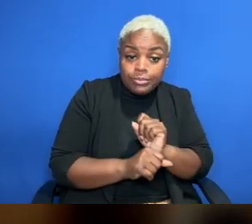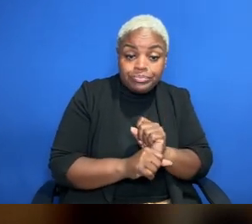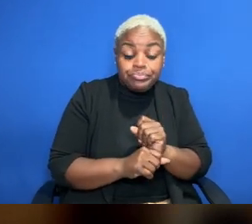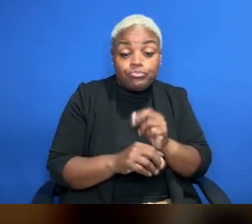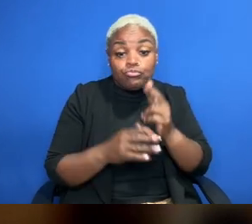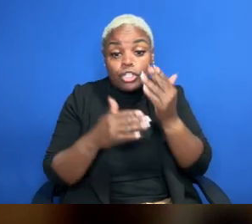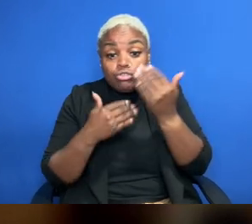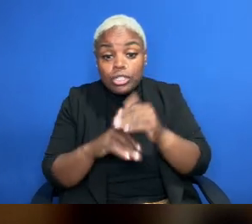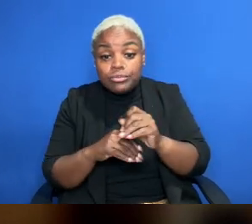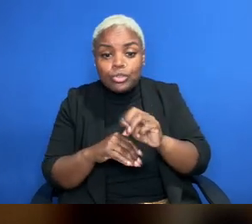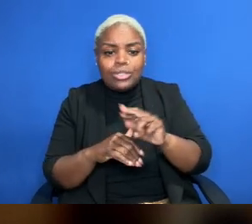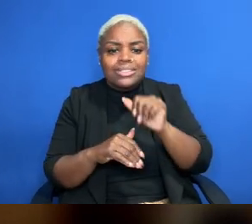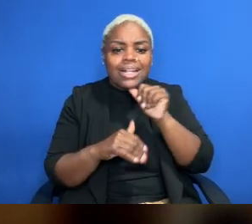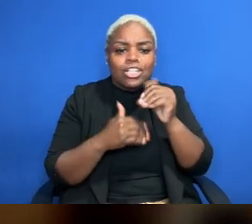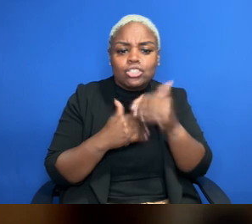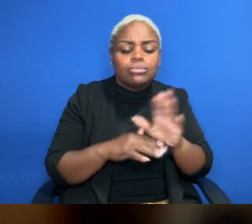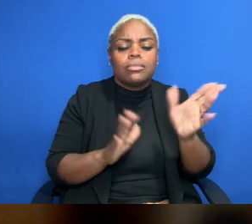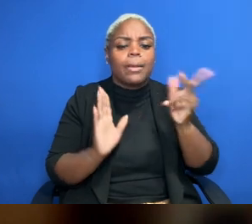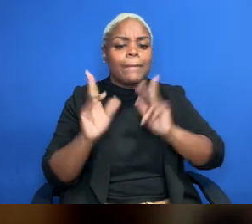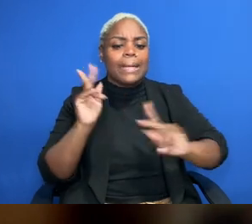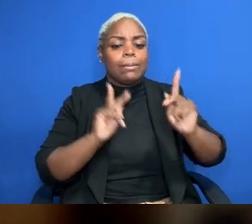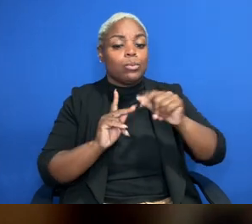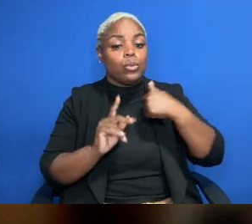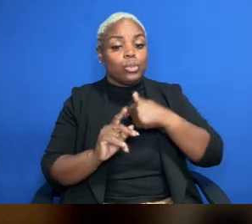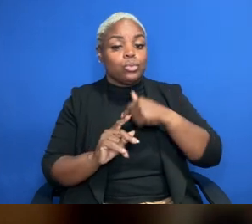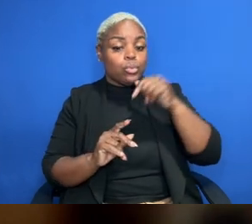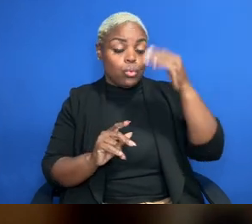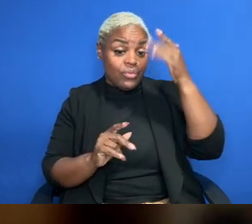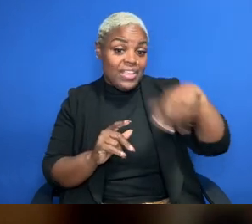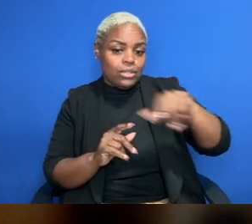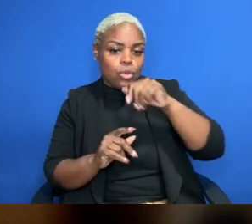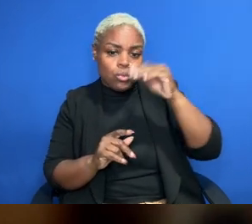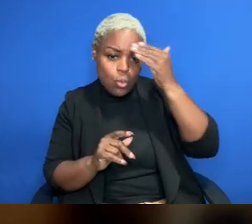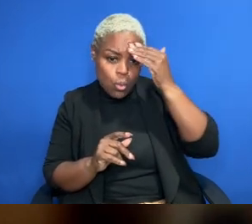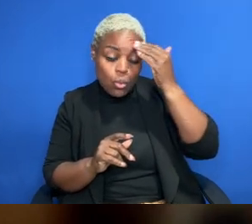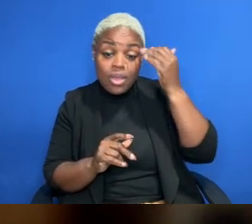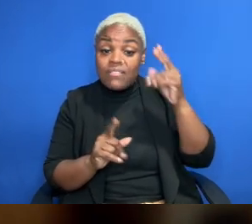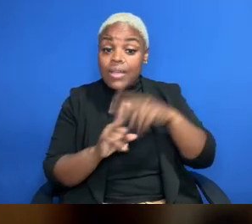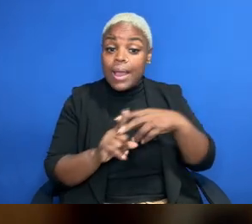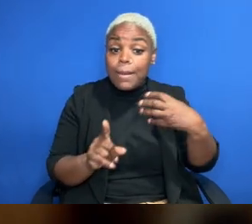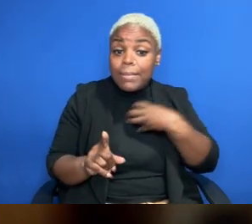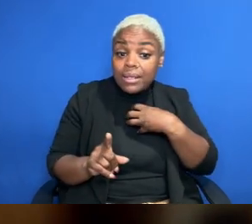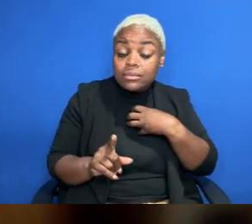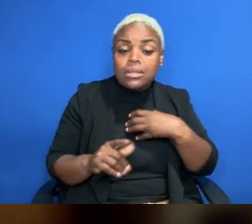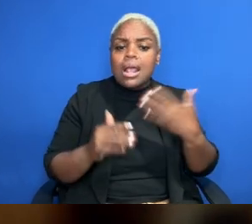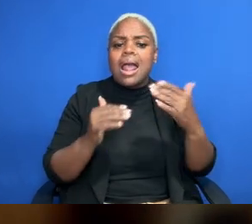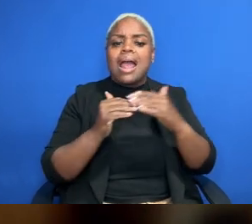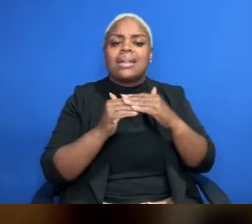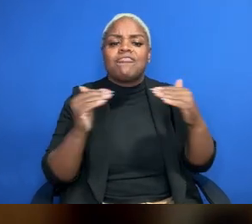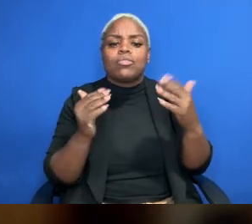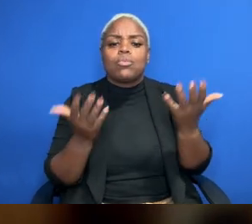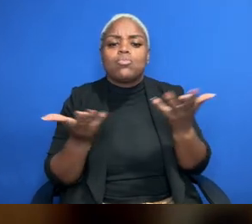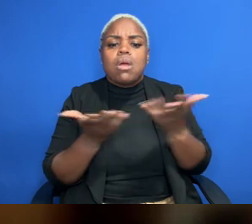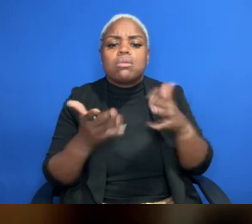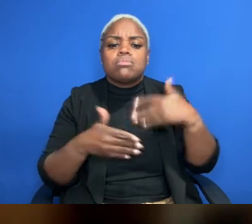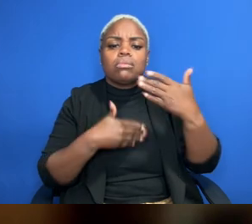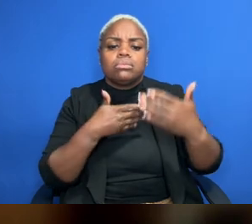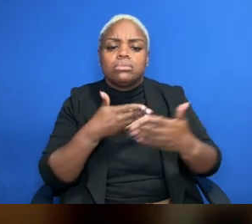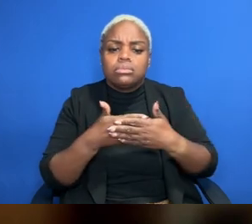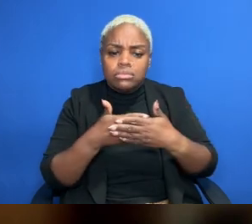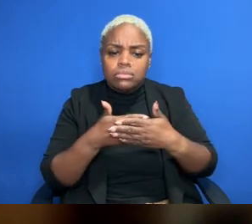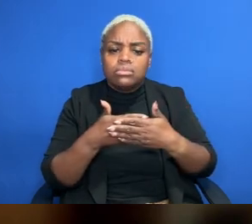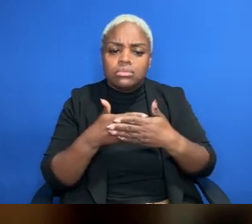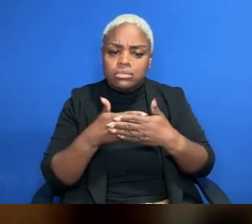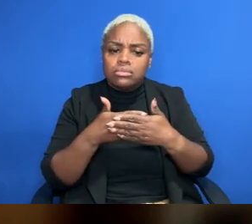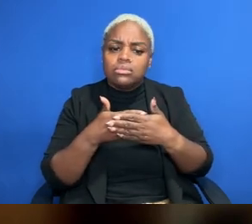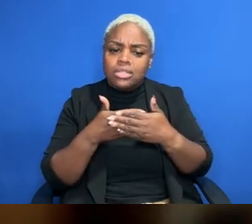on restraint and seclusion, but if we don't inform people, we don't know. So how to file complaints, how to file that